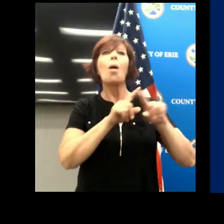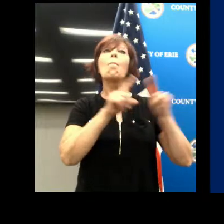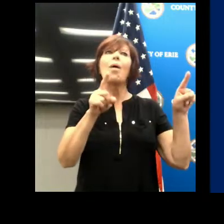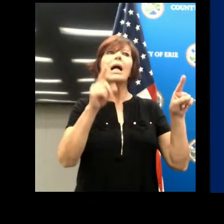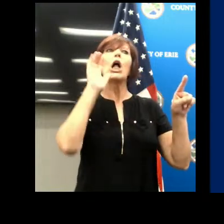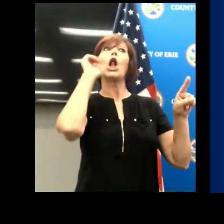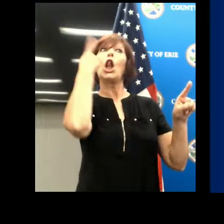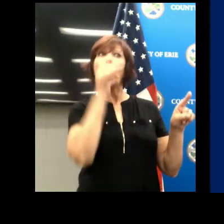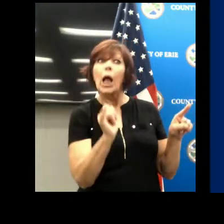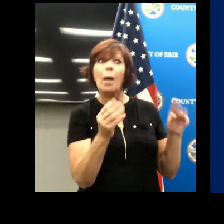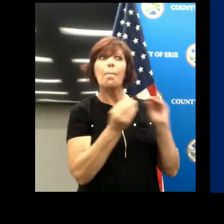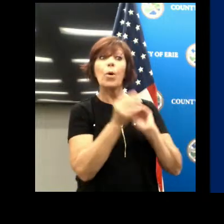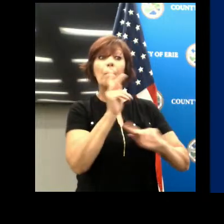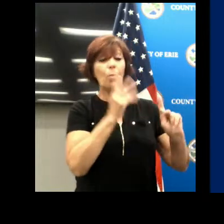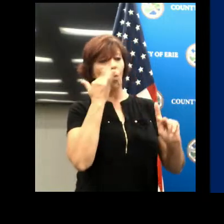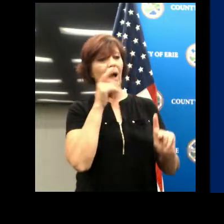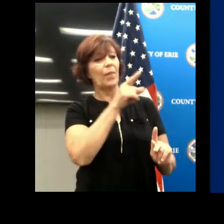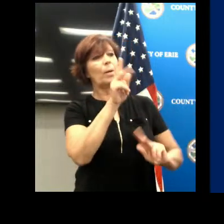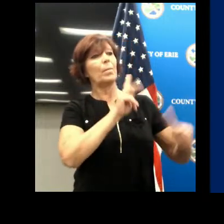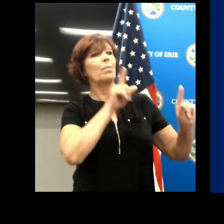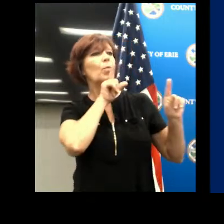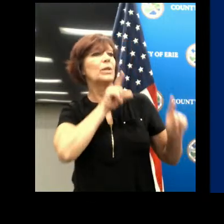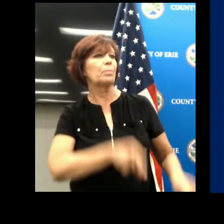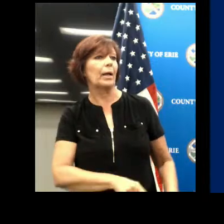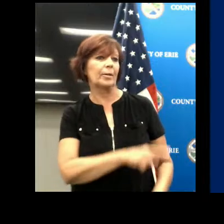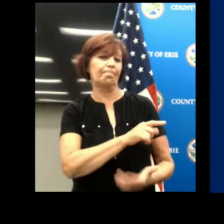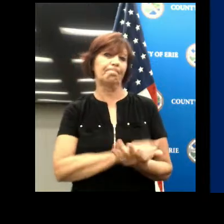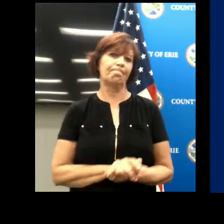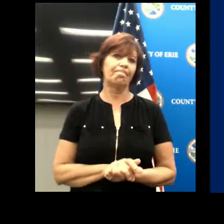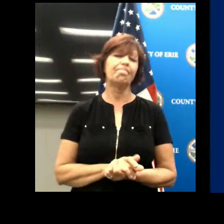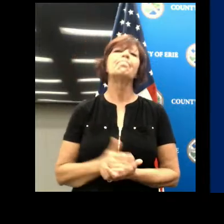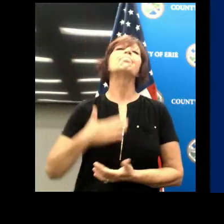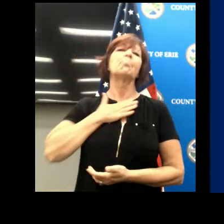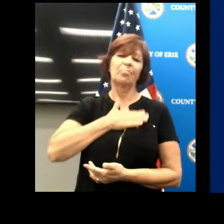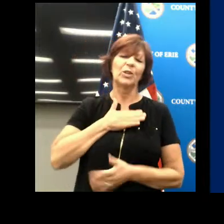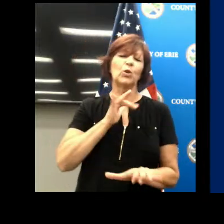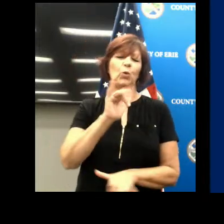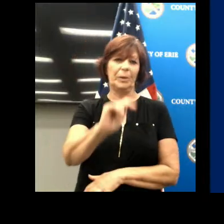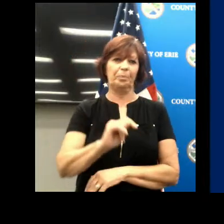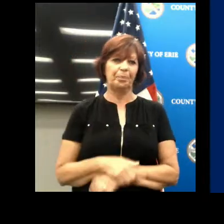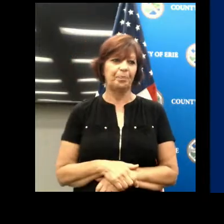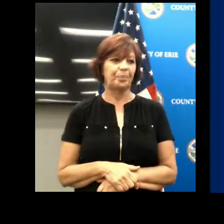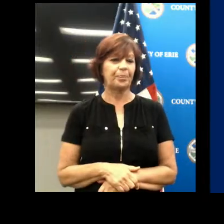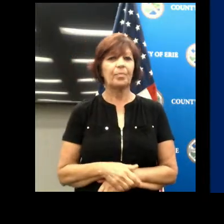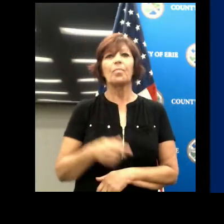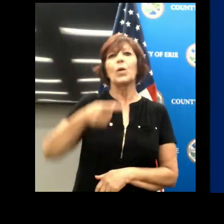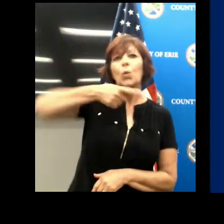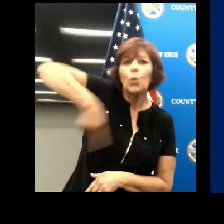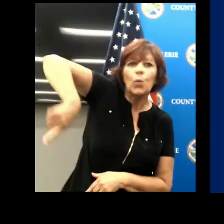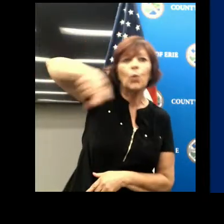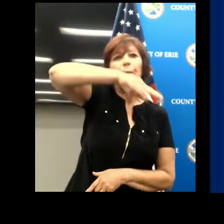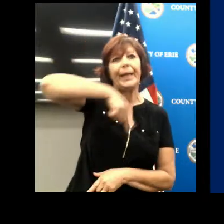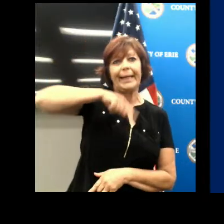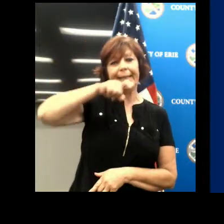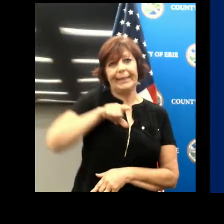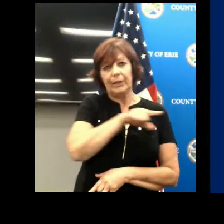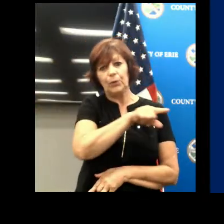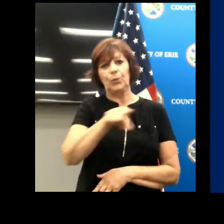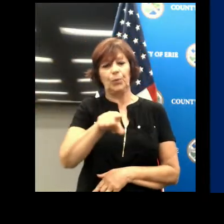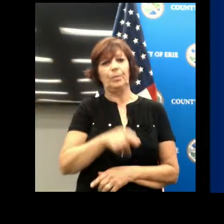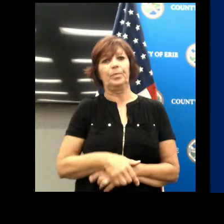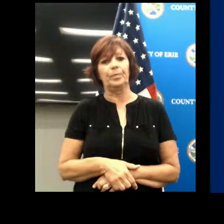people because their citizens are responding. I need you to do this. We need you as a community to do that, so I hope you